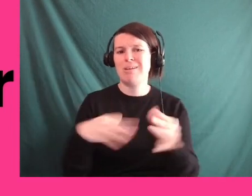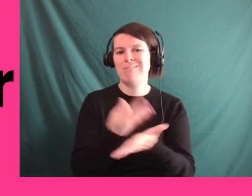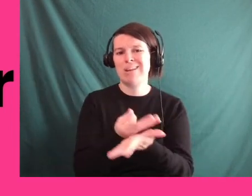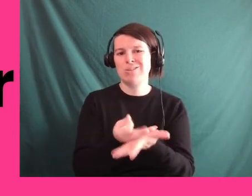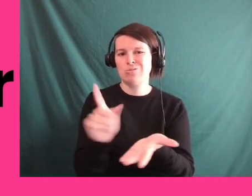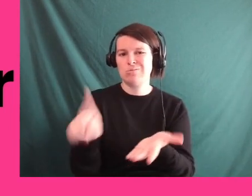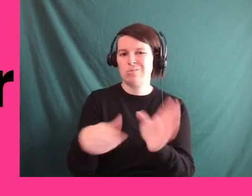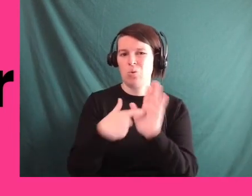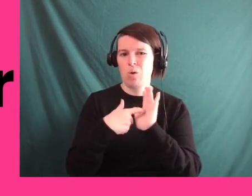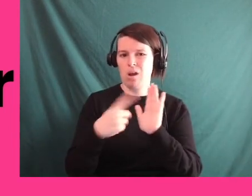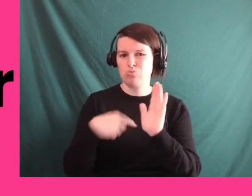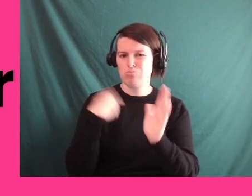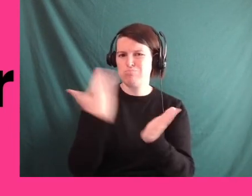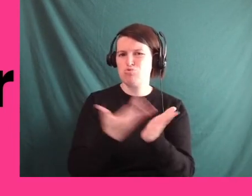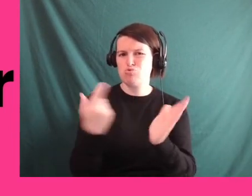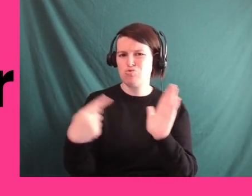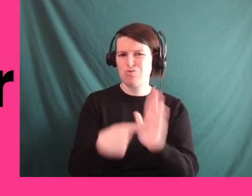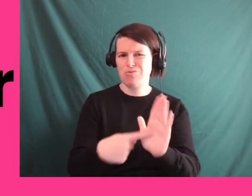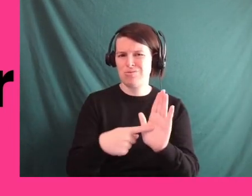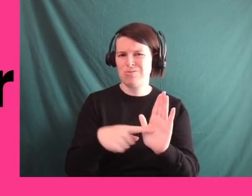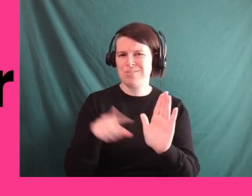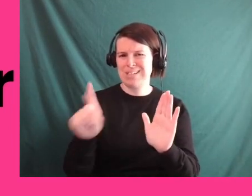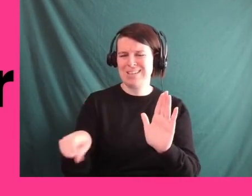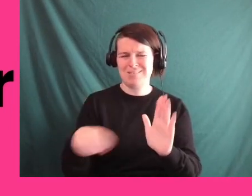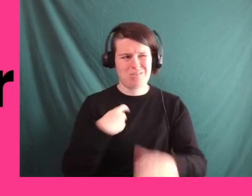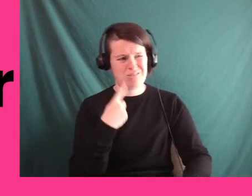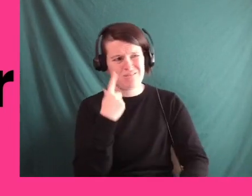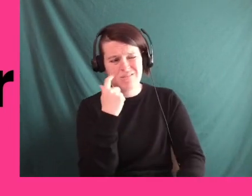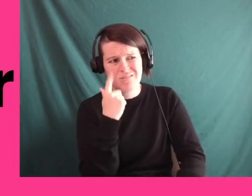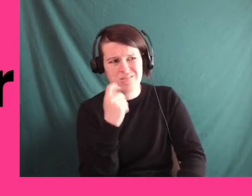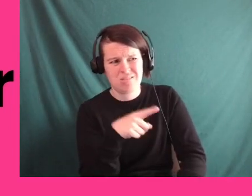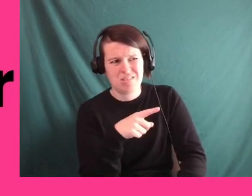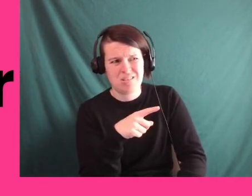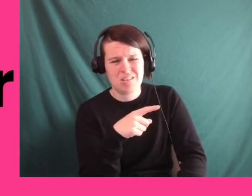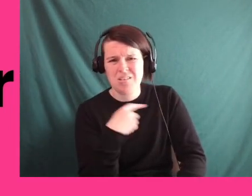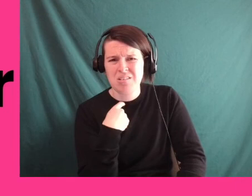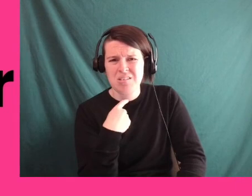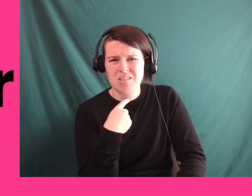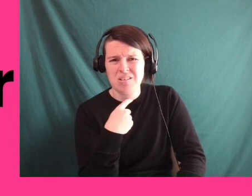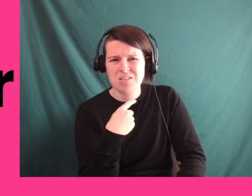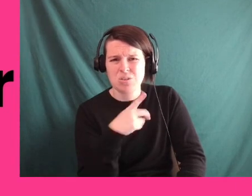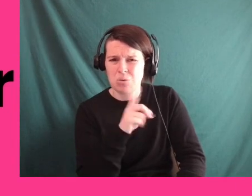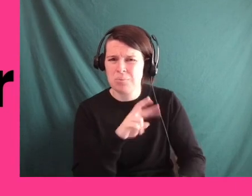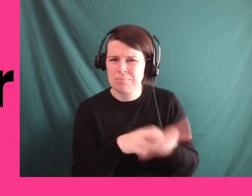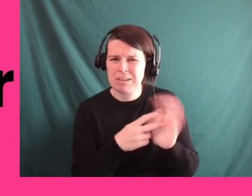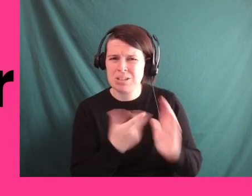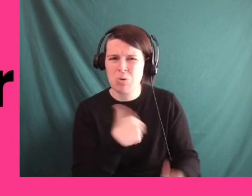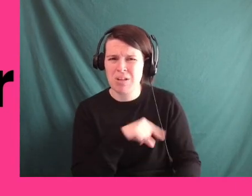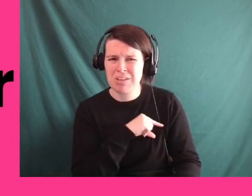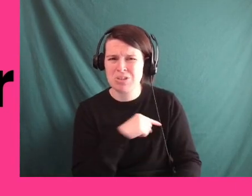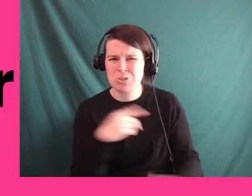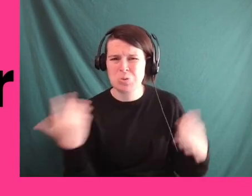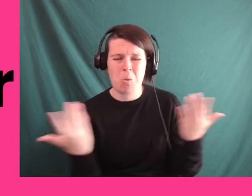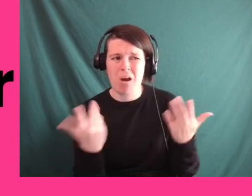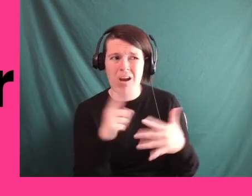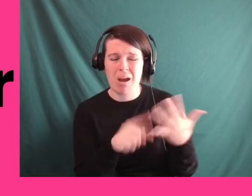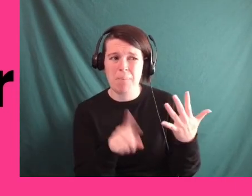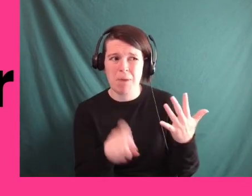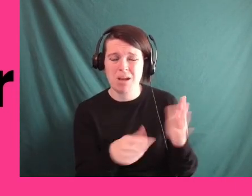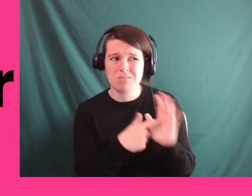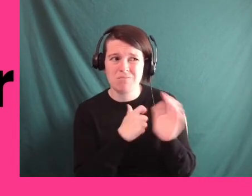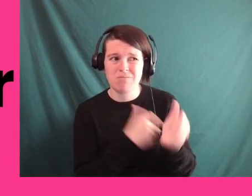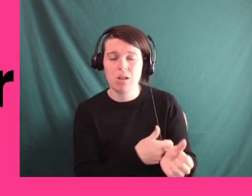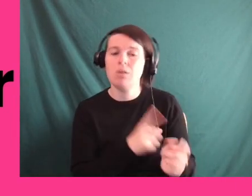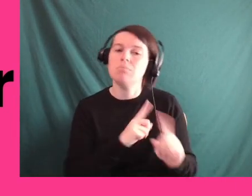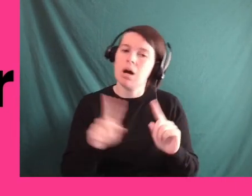situation to prove your need, which raises some questions about what the actual qualifications to receive a binder are. Nonetheless, I did